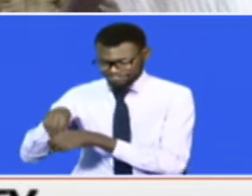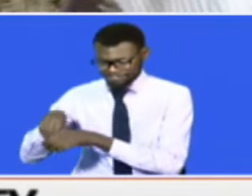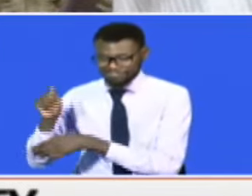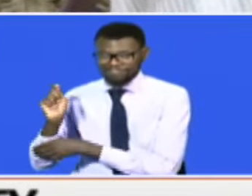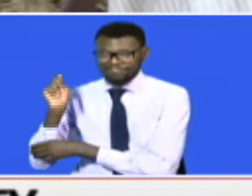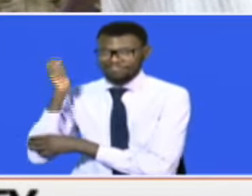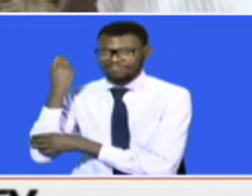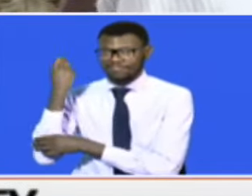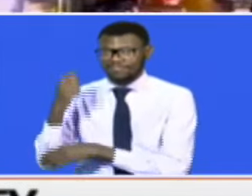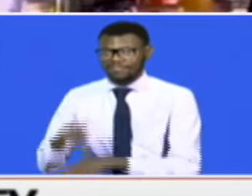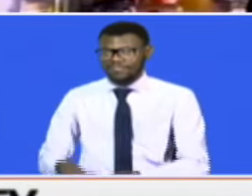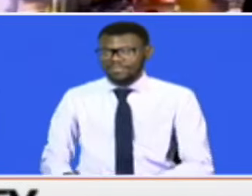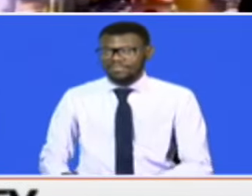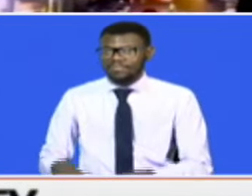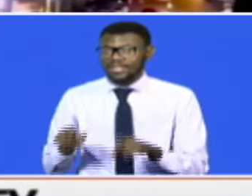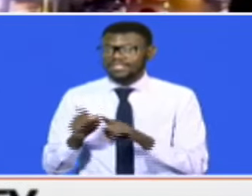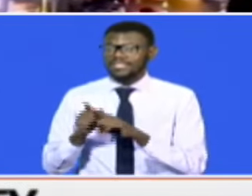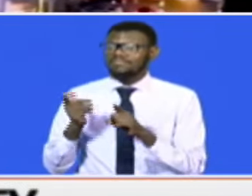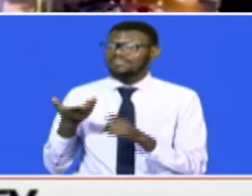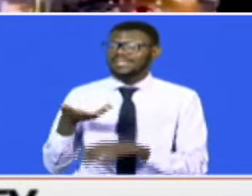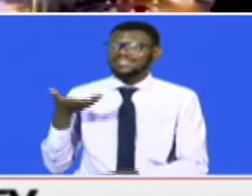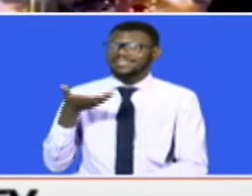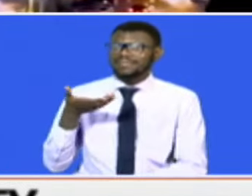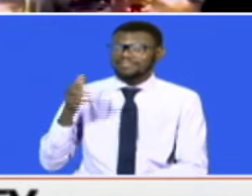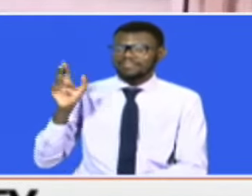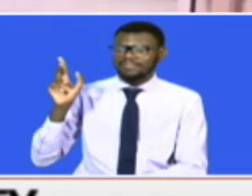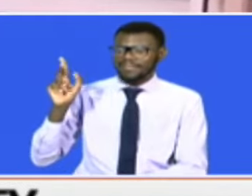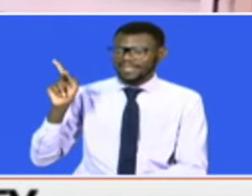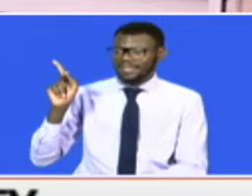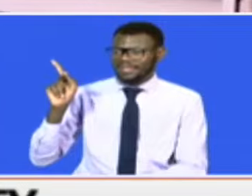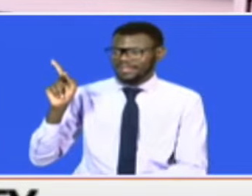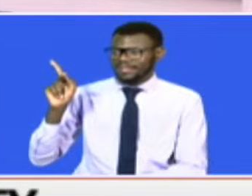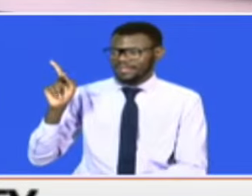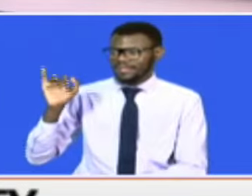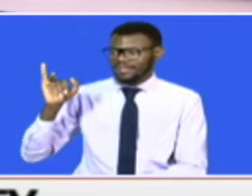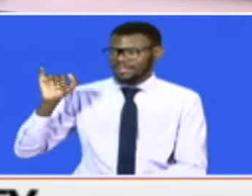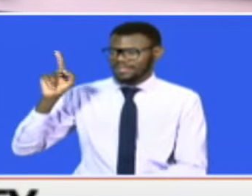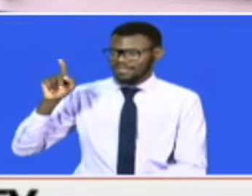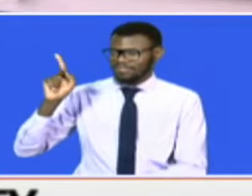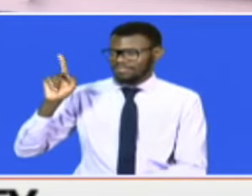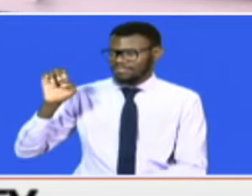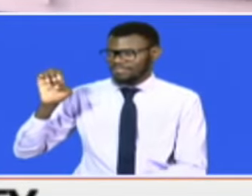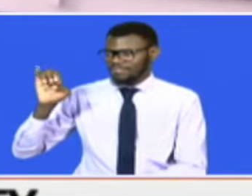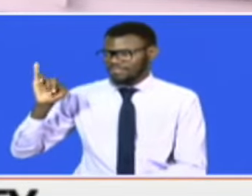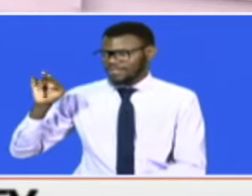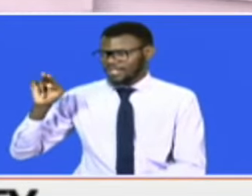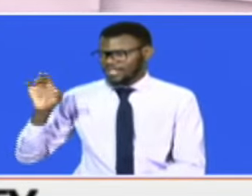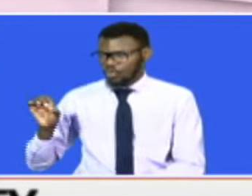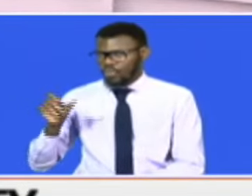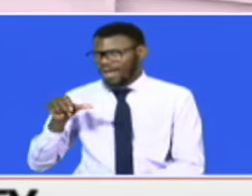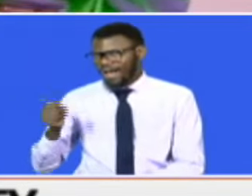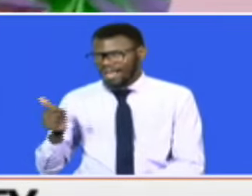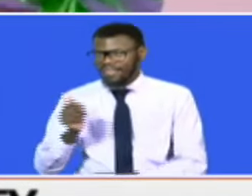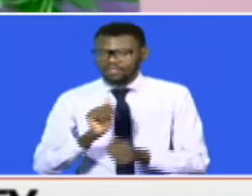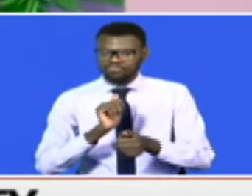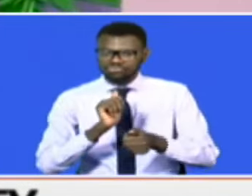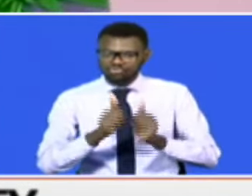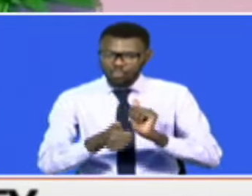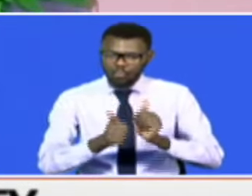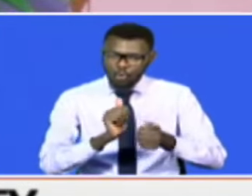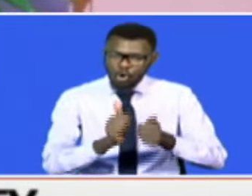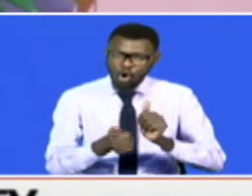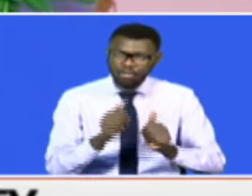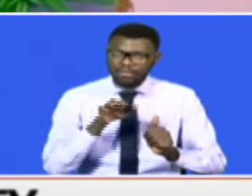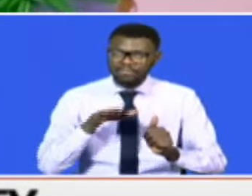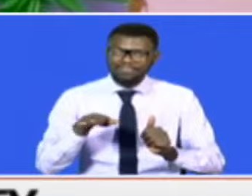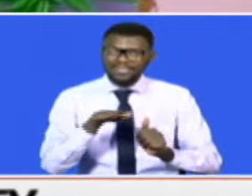stadia, including Kipchoge Keino 64 Stadium, along with other sports facilities, is expected to